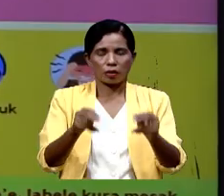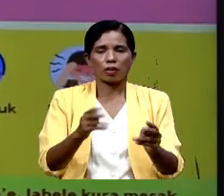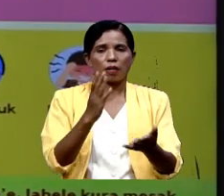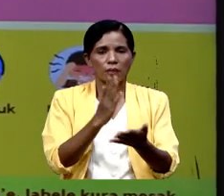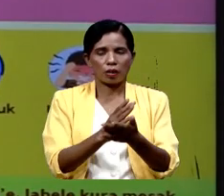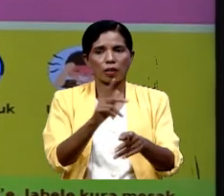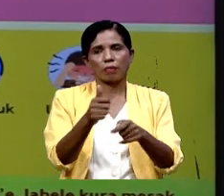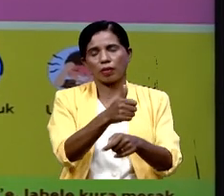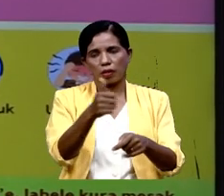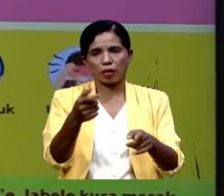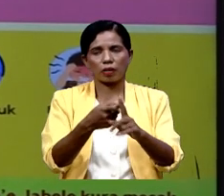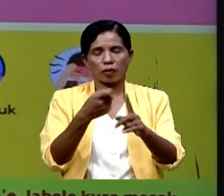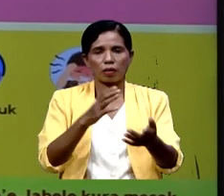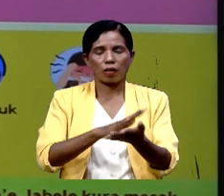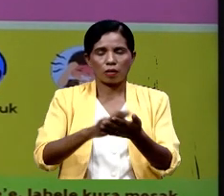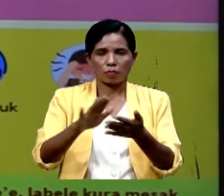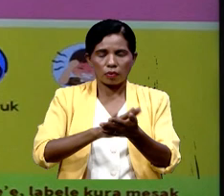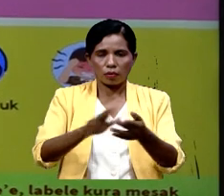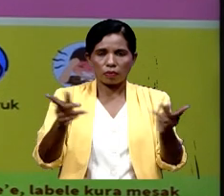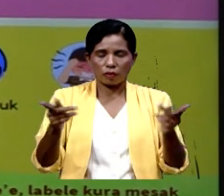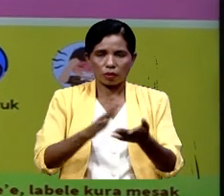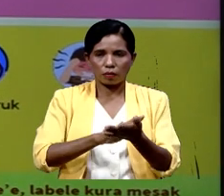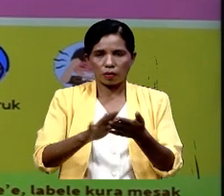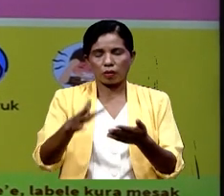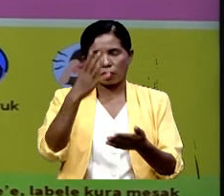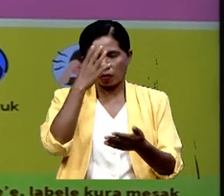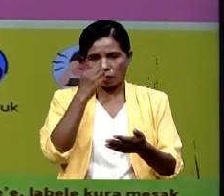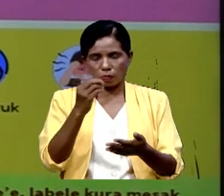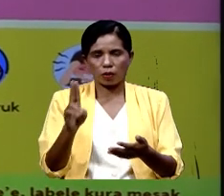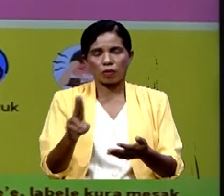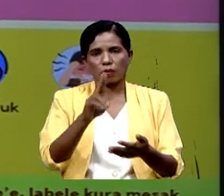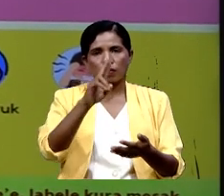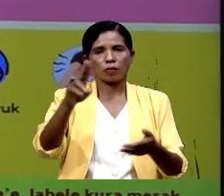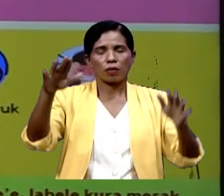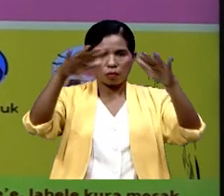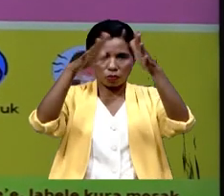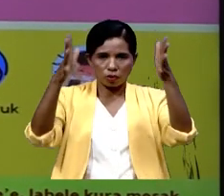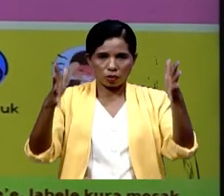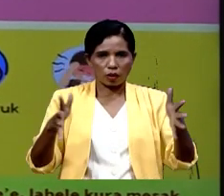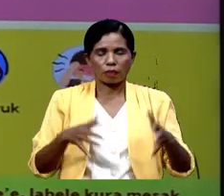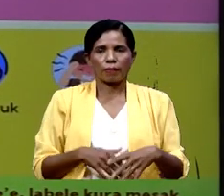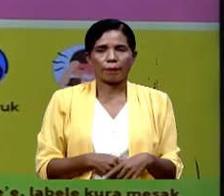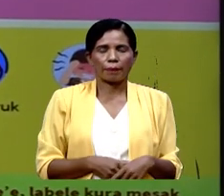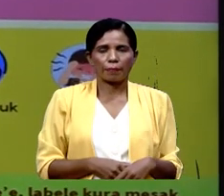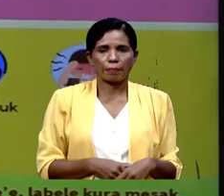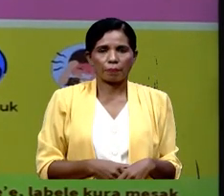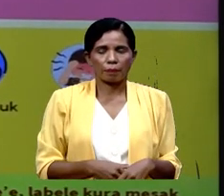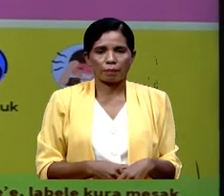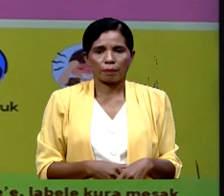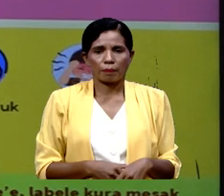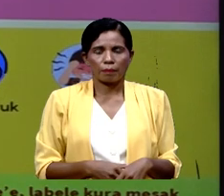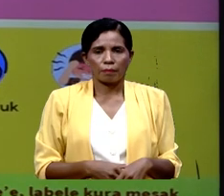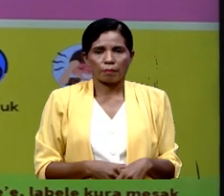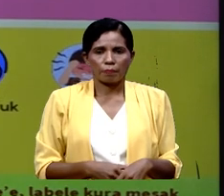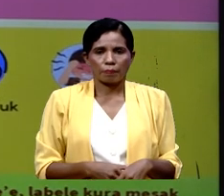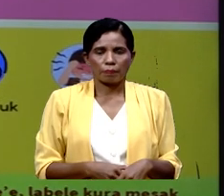nyang, lihusi hamos ambiente no toba usa muskuteiro. By the health provider,